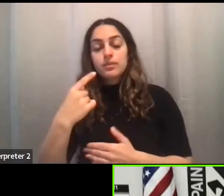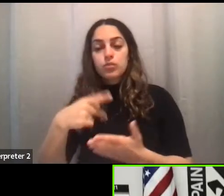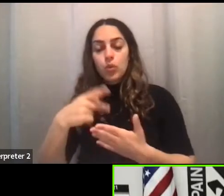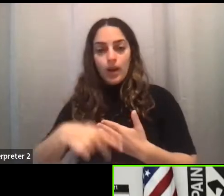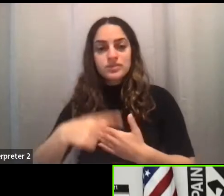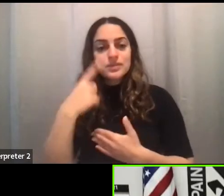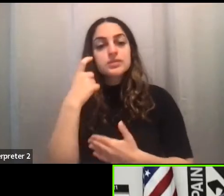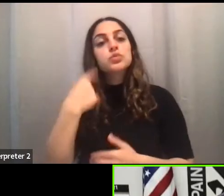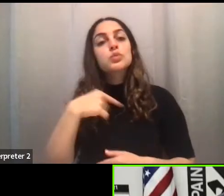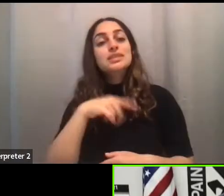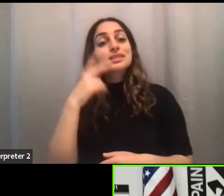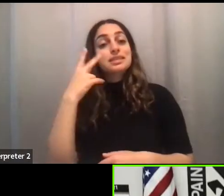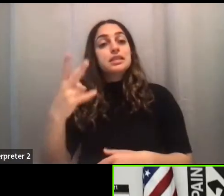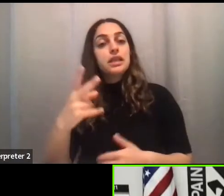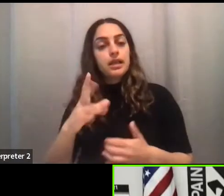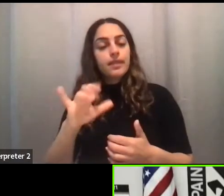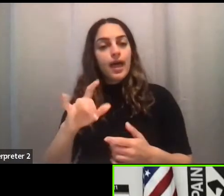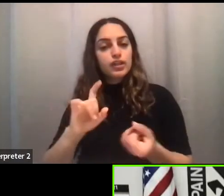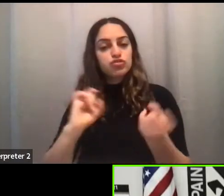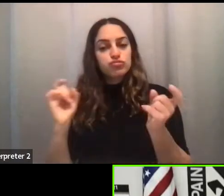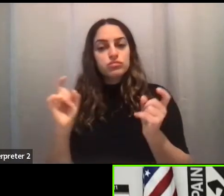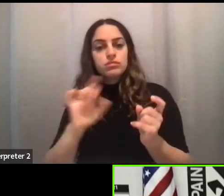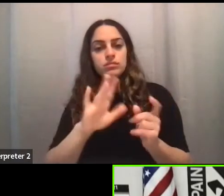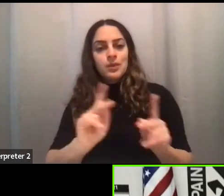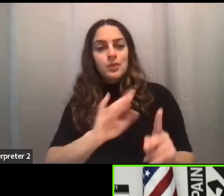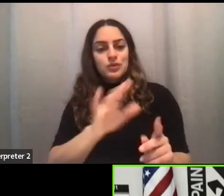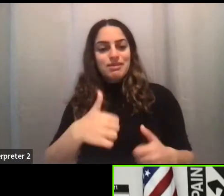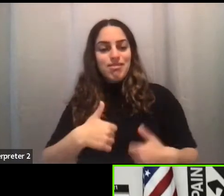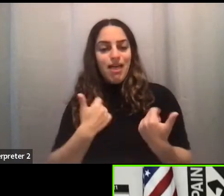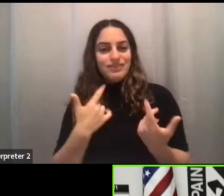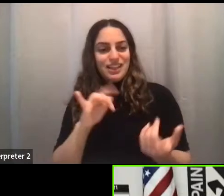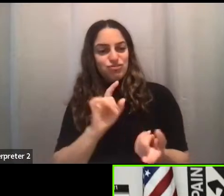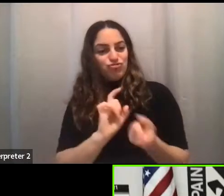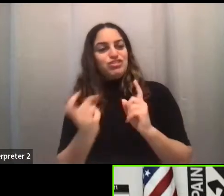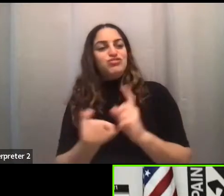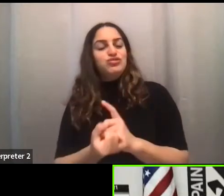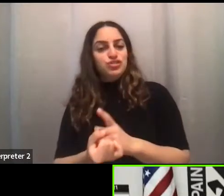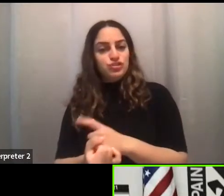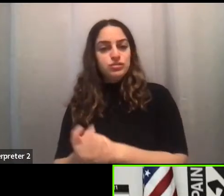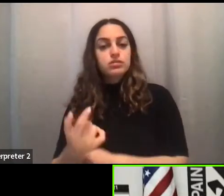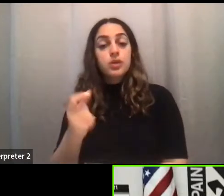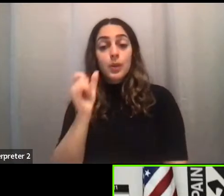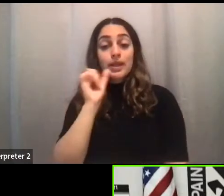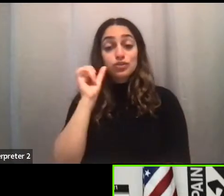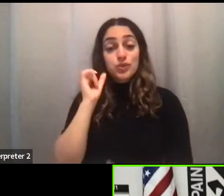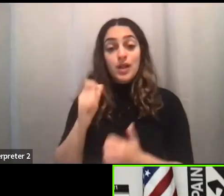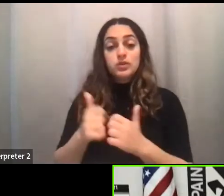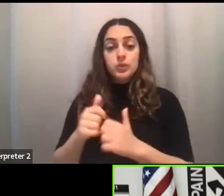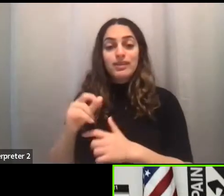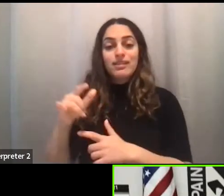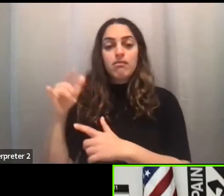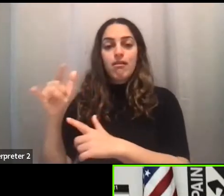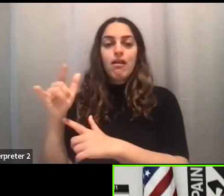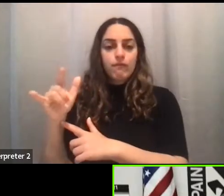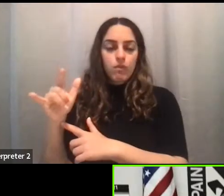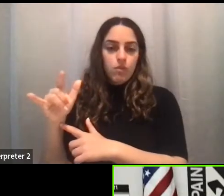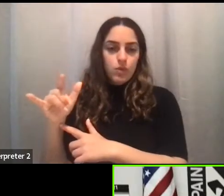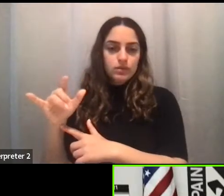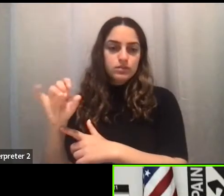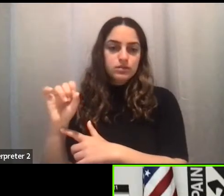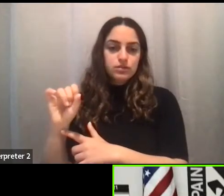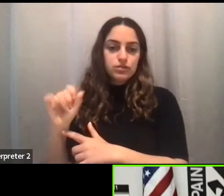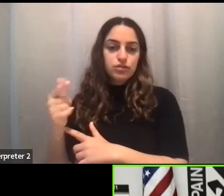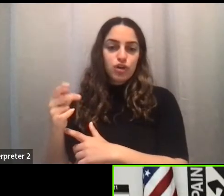changes it makes in lives i sat yesterday with an air force sergeant who was and i'm not going to mention his name for opsec